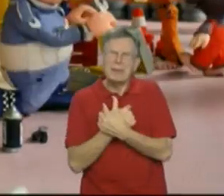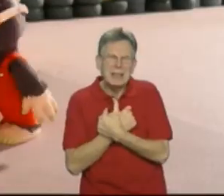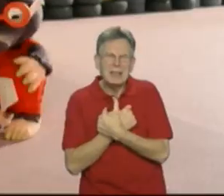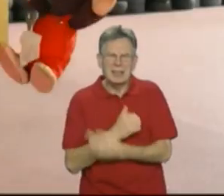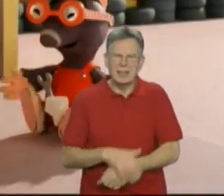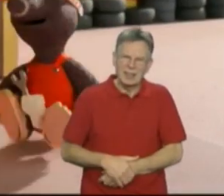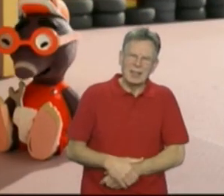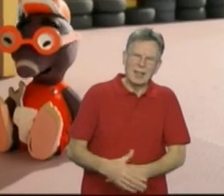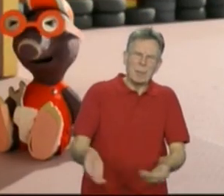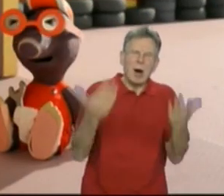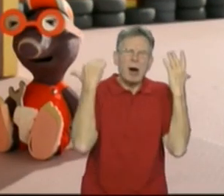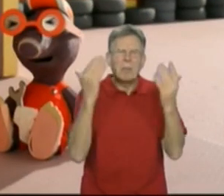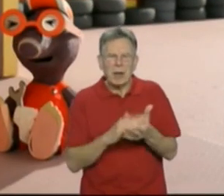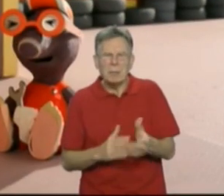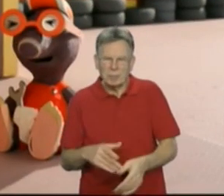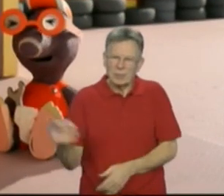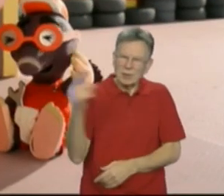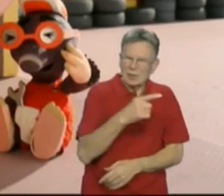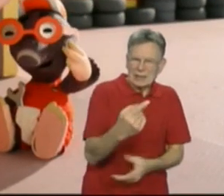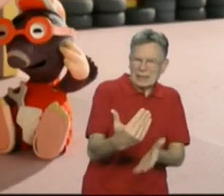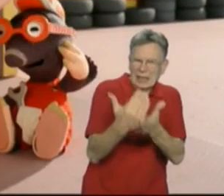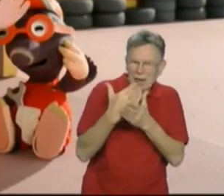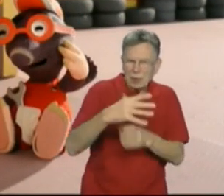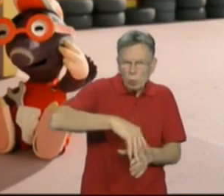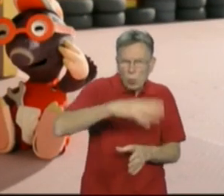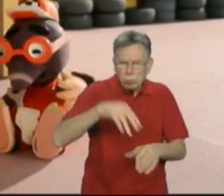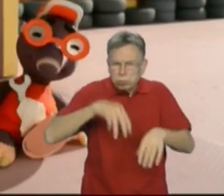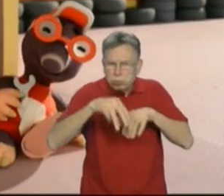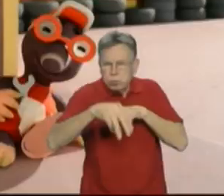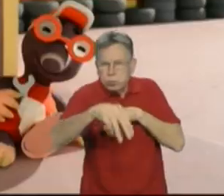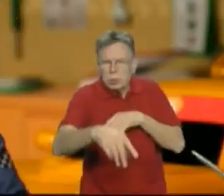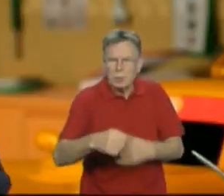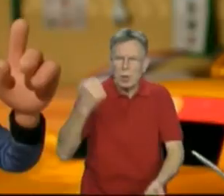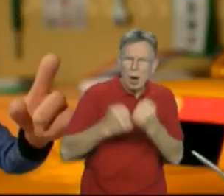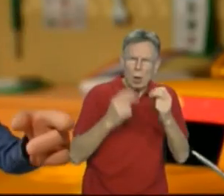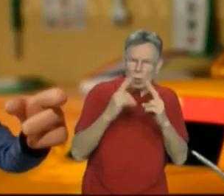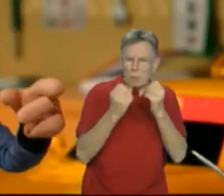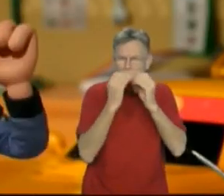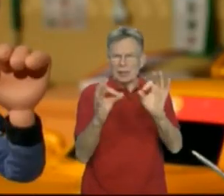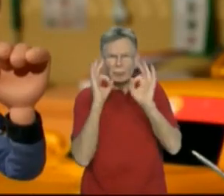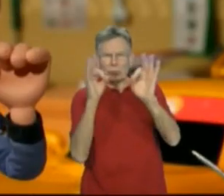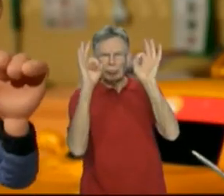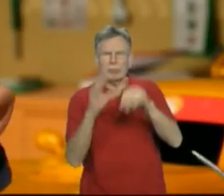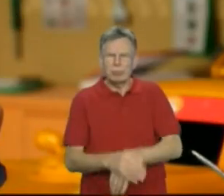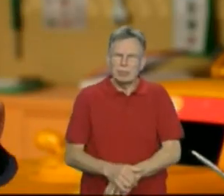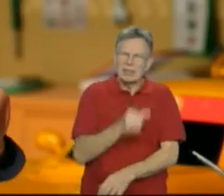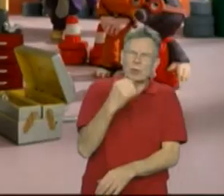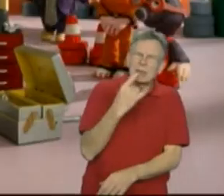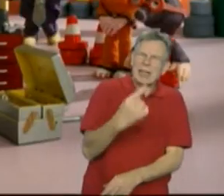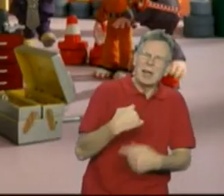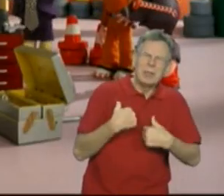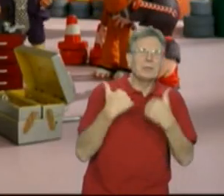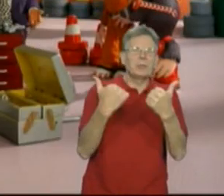cones. Wow! Oh, the cars look amazing, Big Chris. Nice of you to say so, Marcia Love.